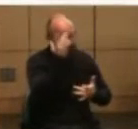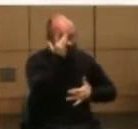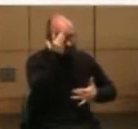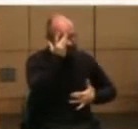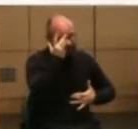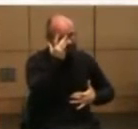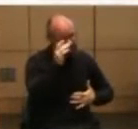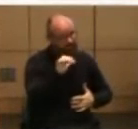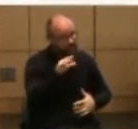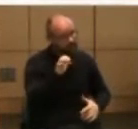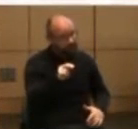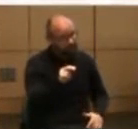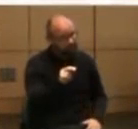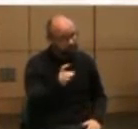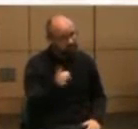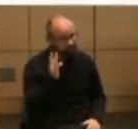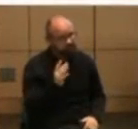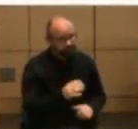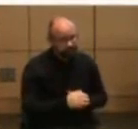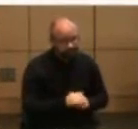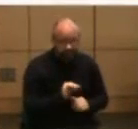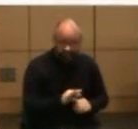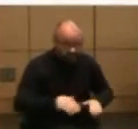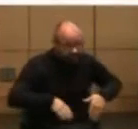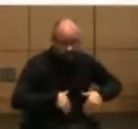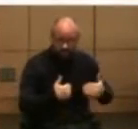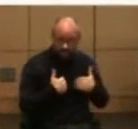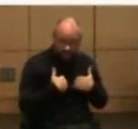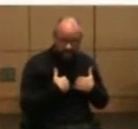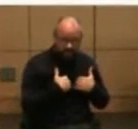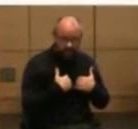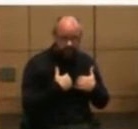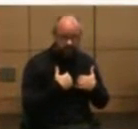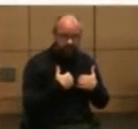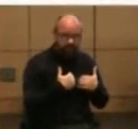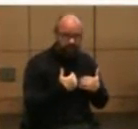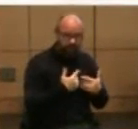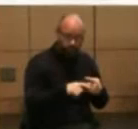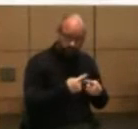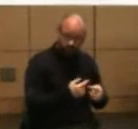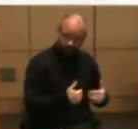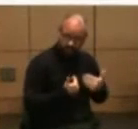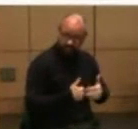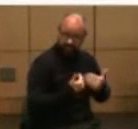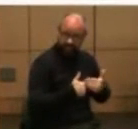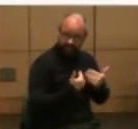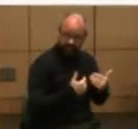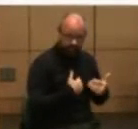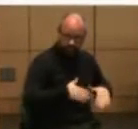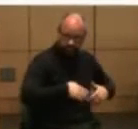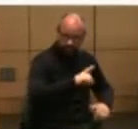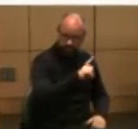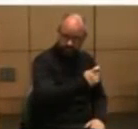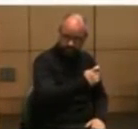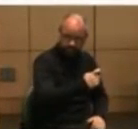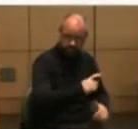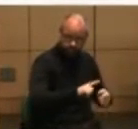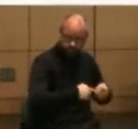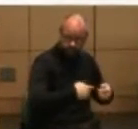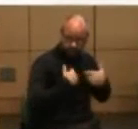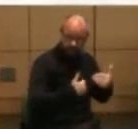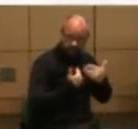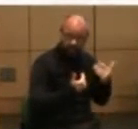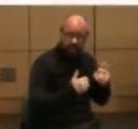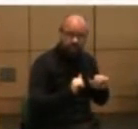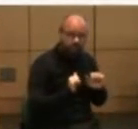really common. And so if you haven't had it, if you don't have it when you're younger, and you haven't been diagnosed when you're younger, it's very possible